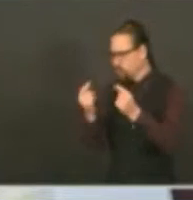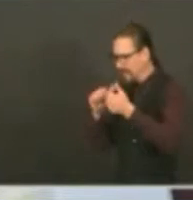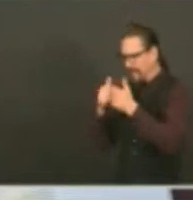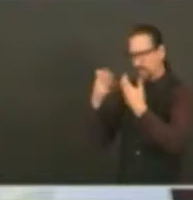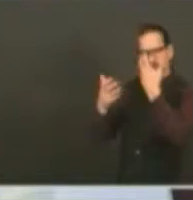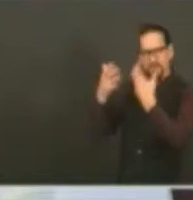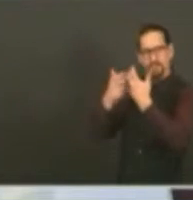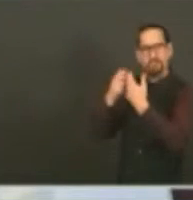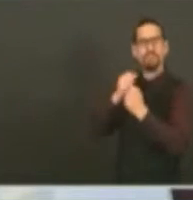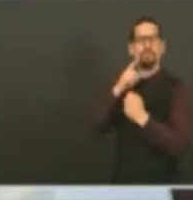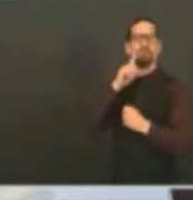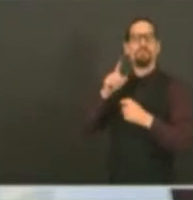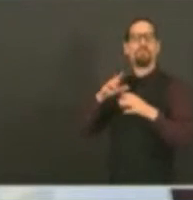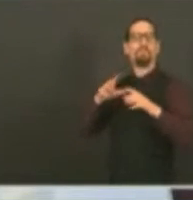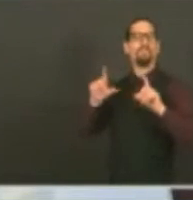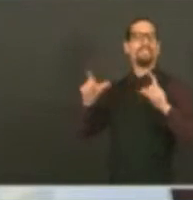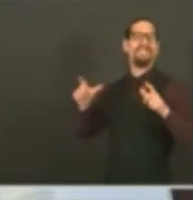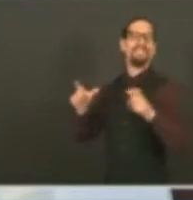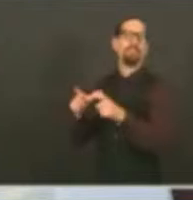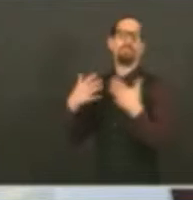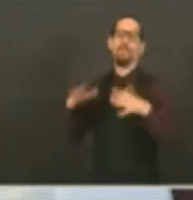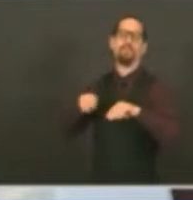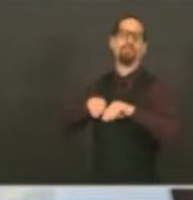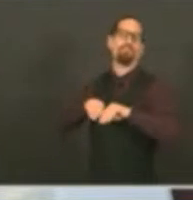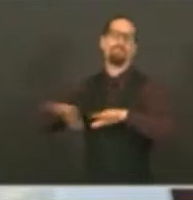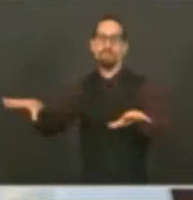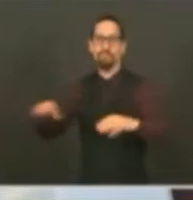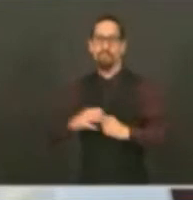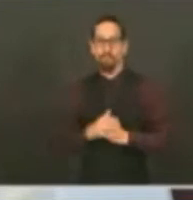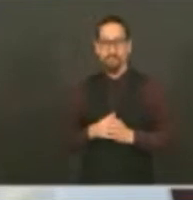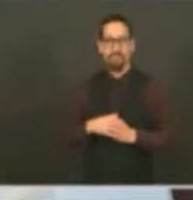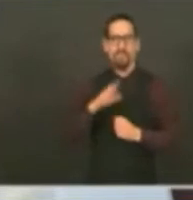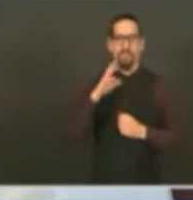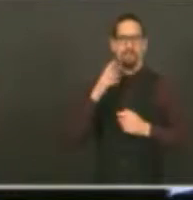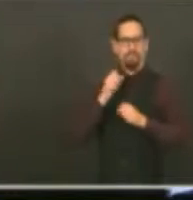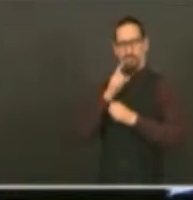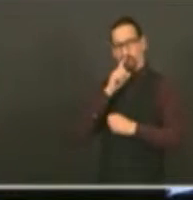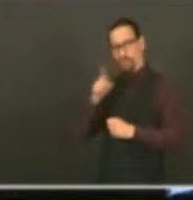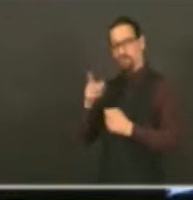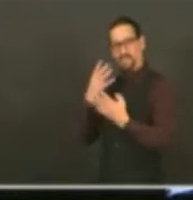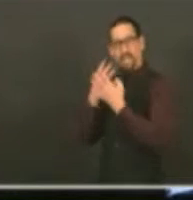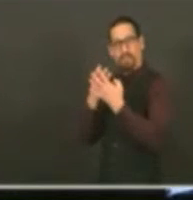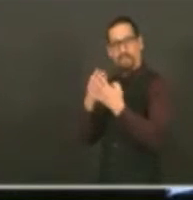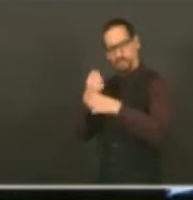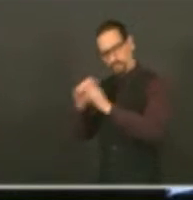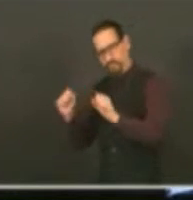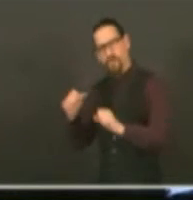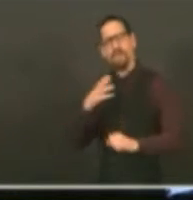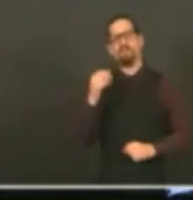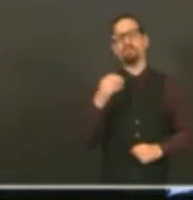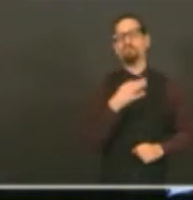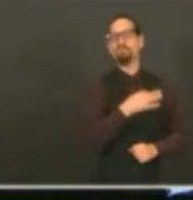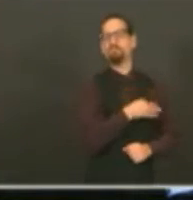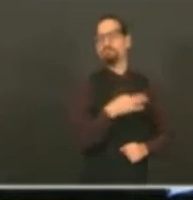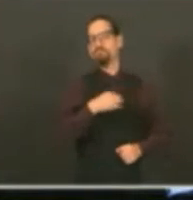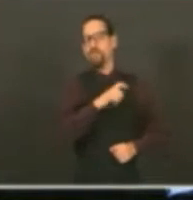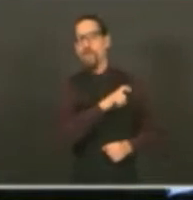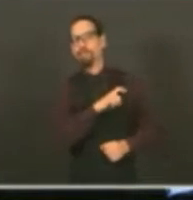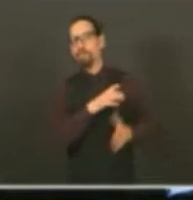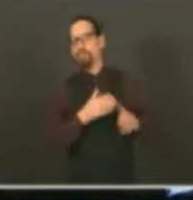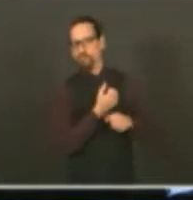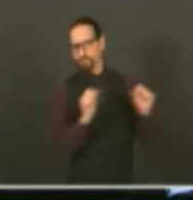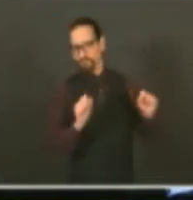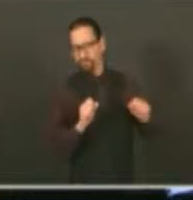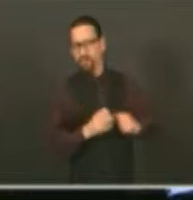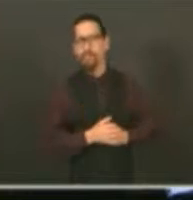our inmates and staff remain protected. Right now, the DOC only updates the public at most once a week